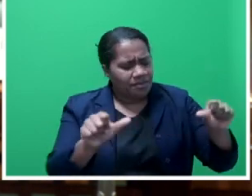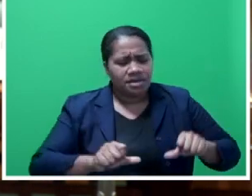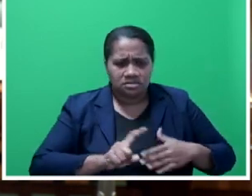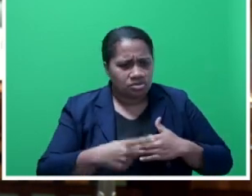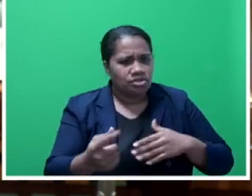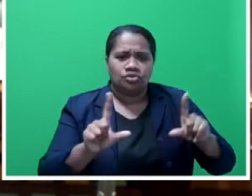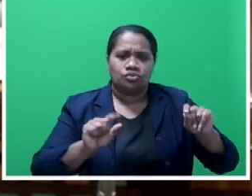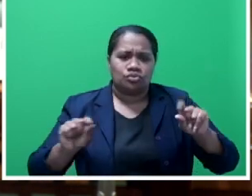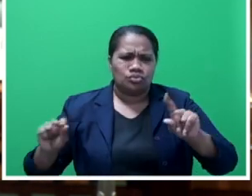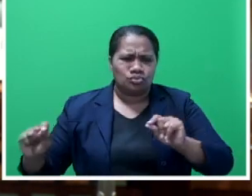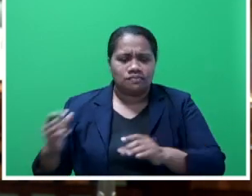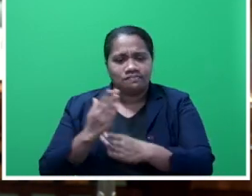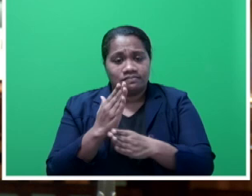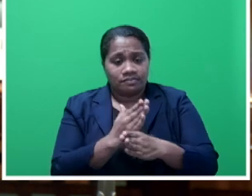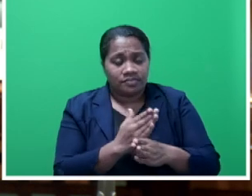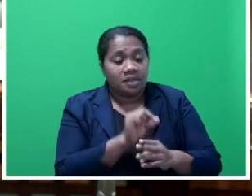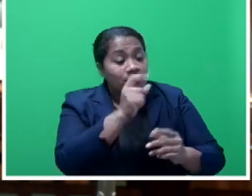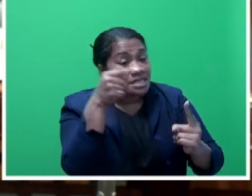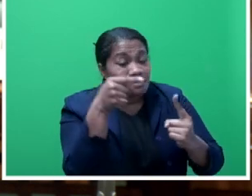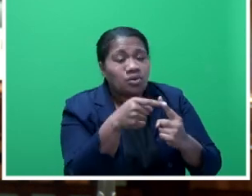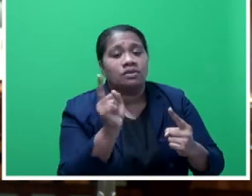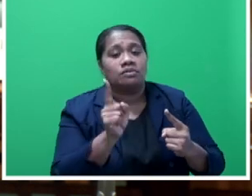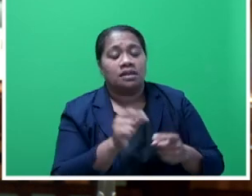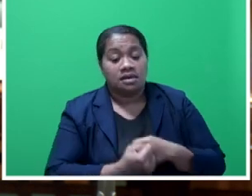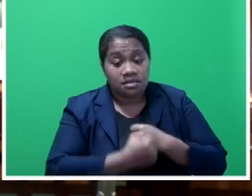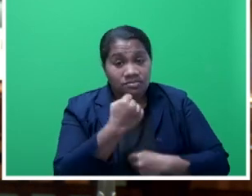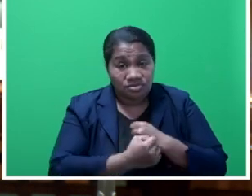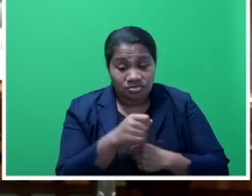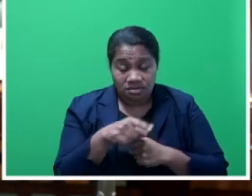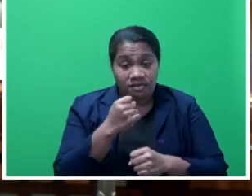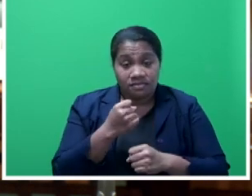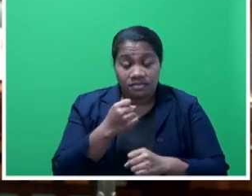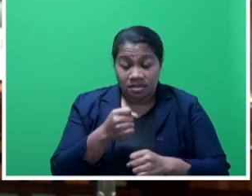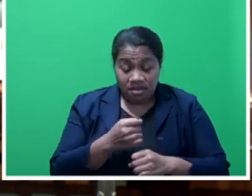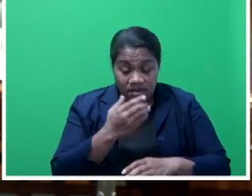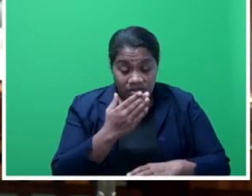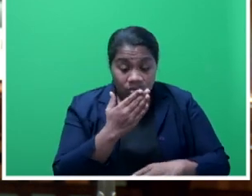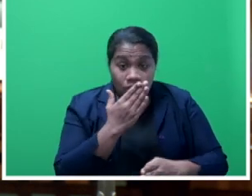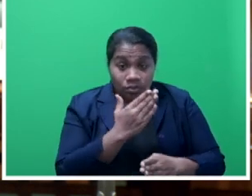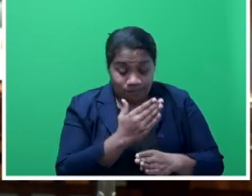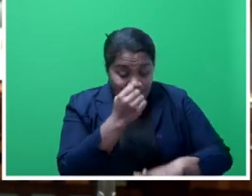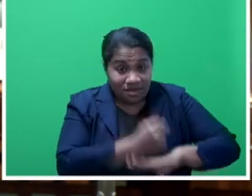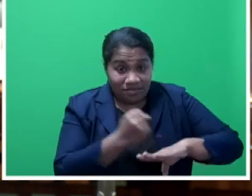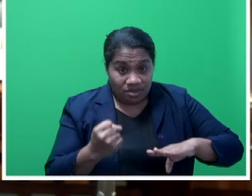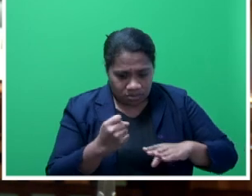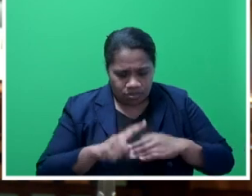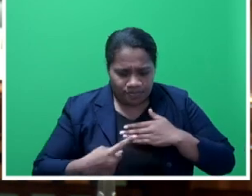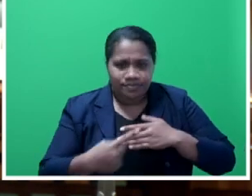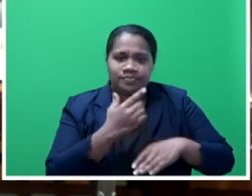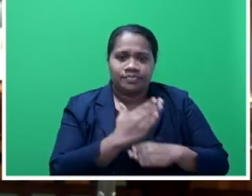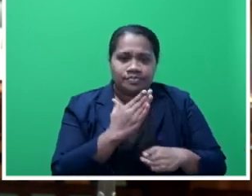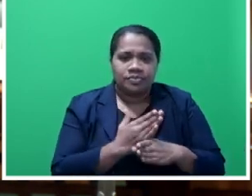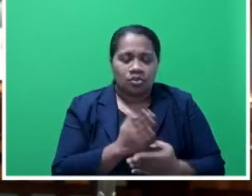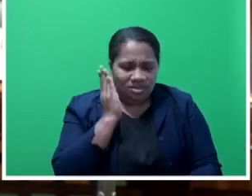sir, the point is that the machinery of government is working. And this is direct spend of $300 million